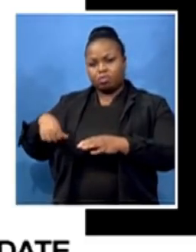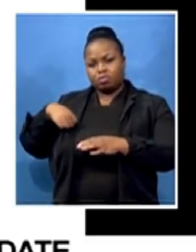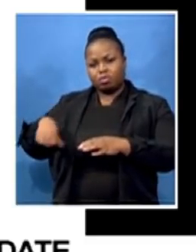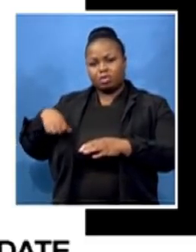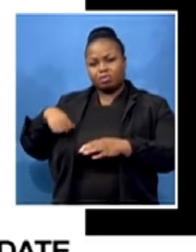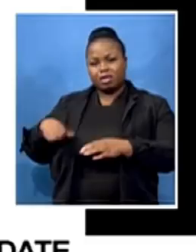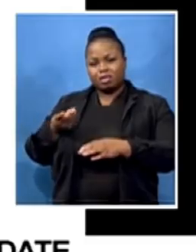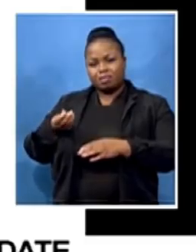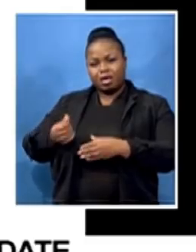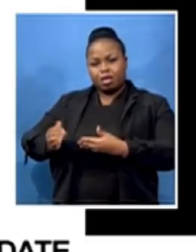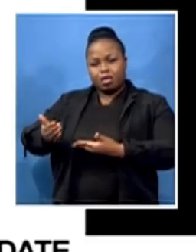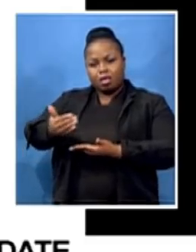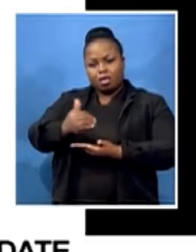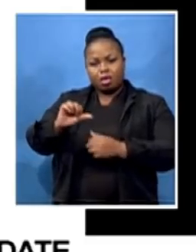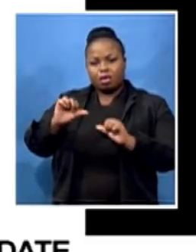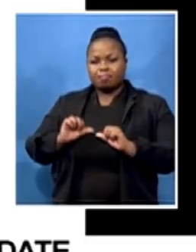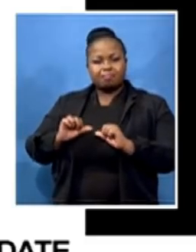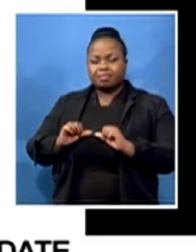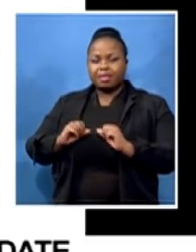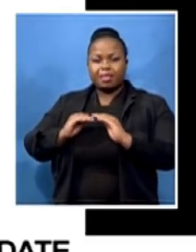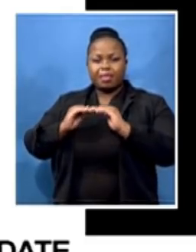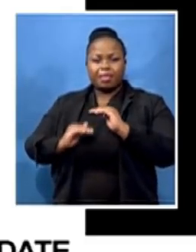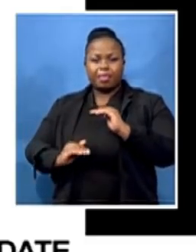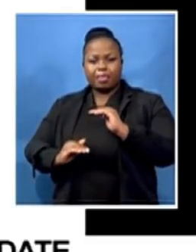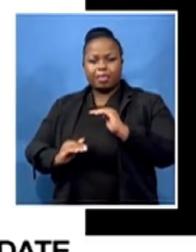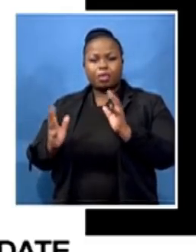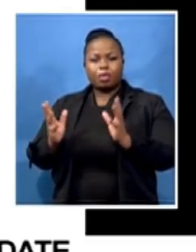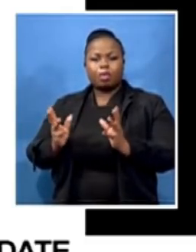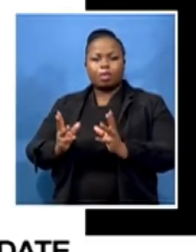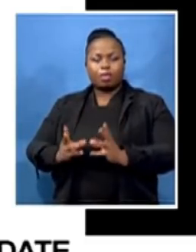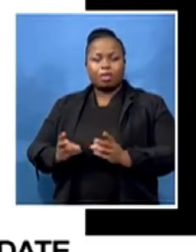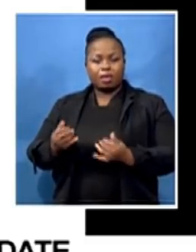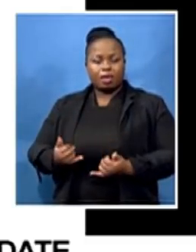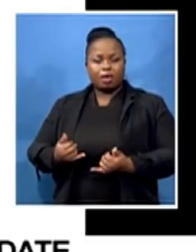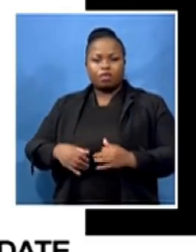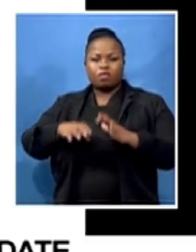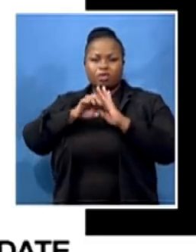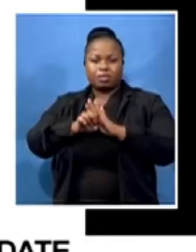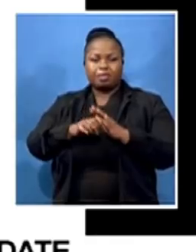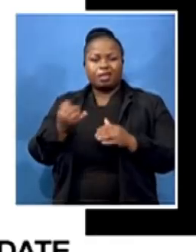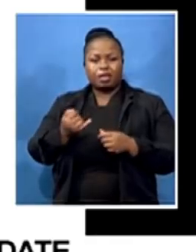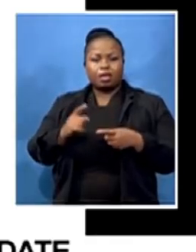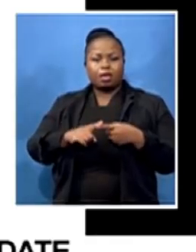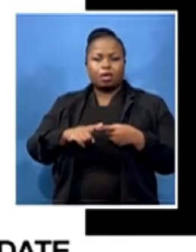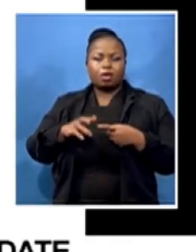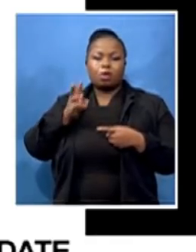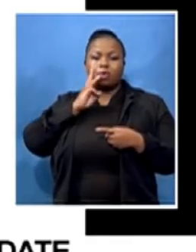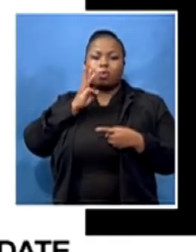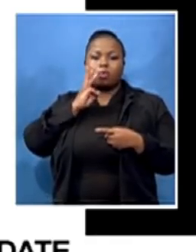has increased. For instance, water, sanitation, which is basic,